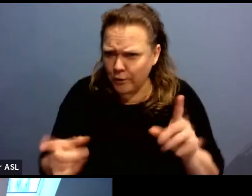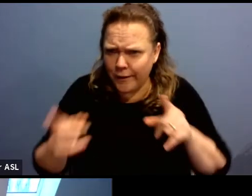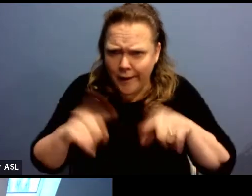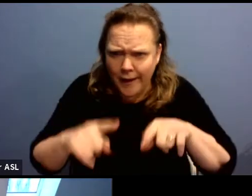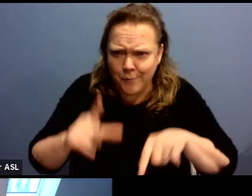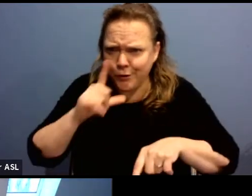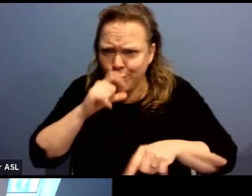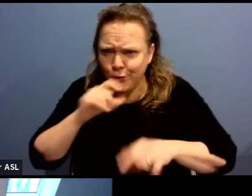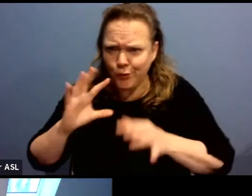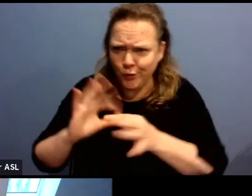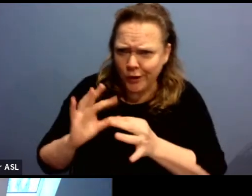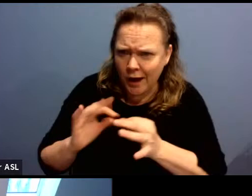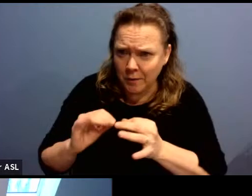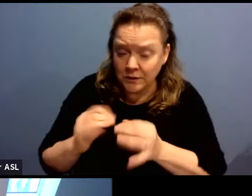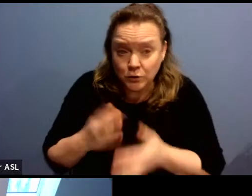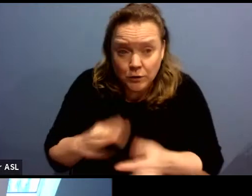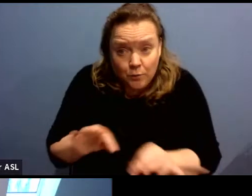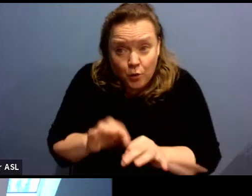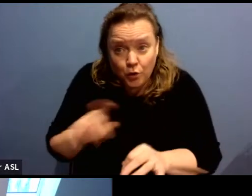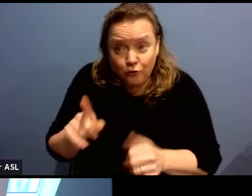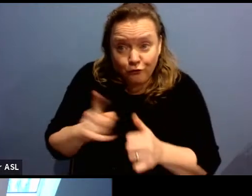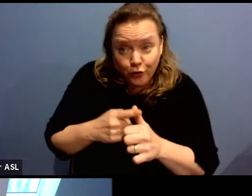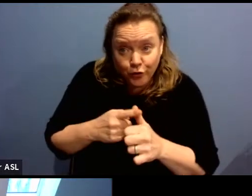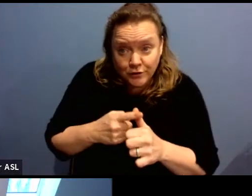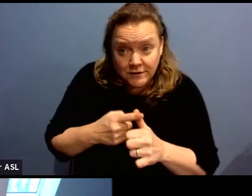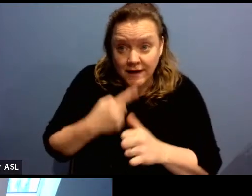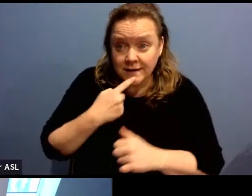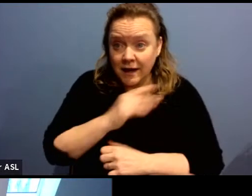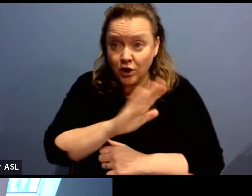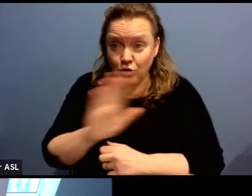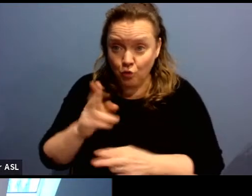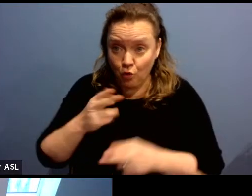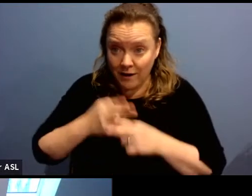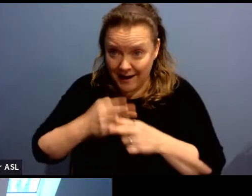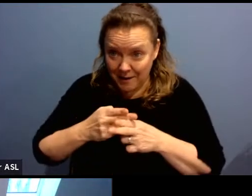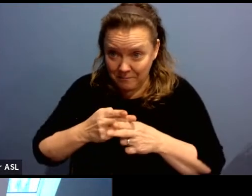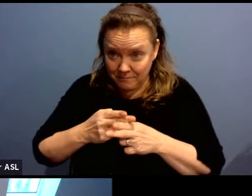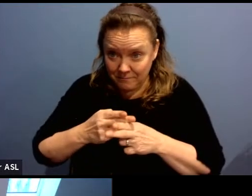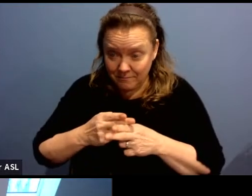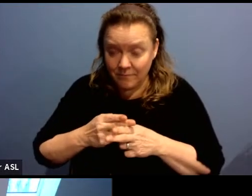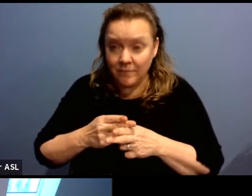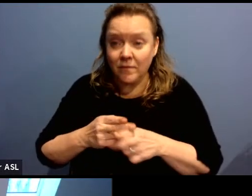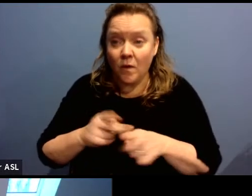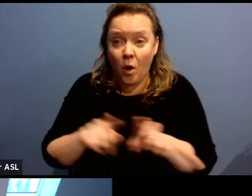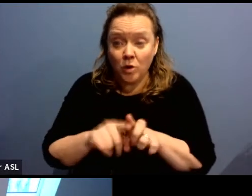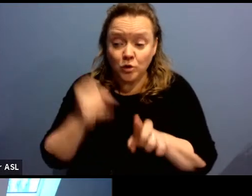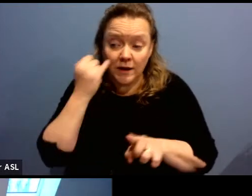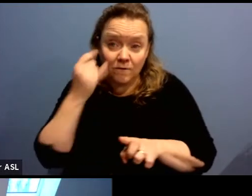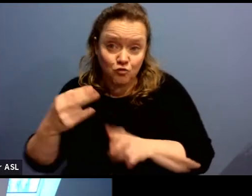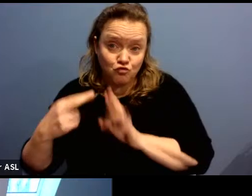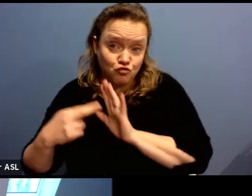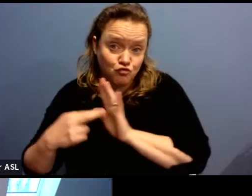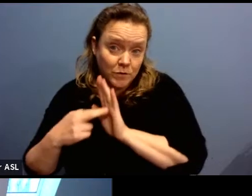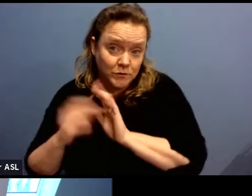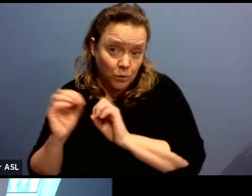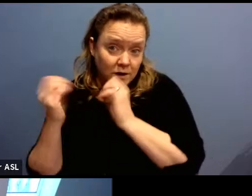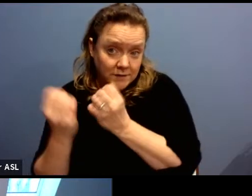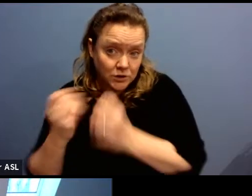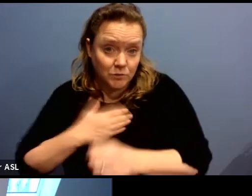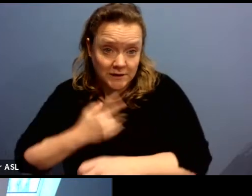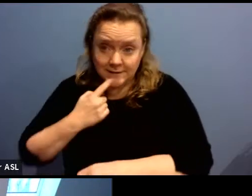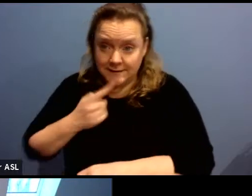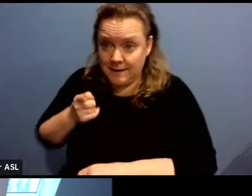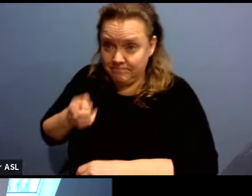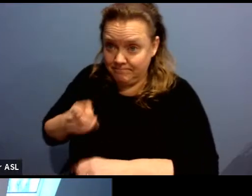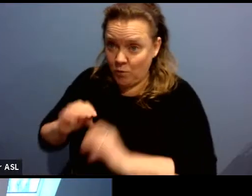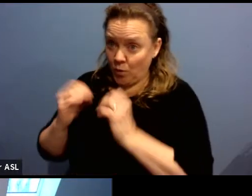you please state your name and any organization you represent before beginning your testimony.